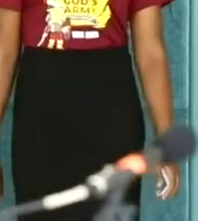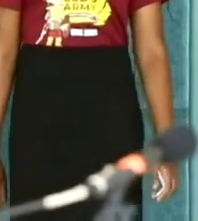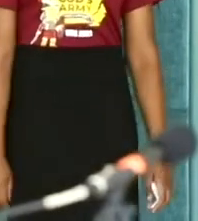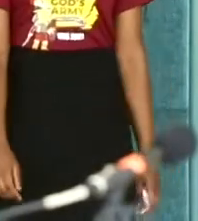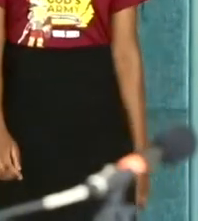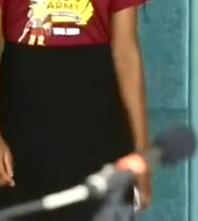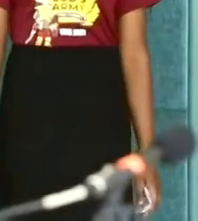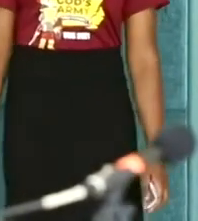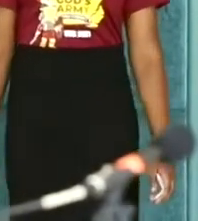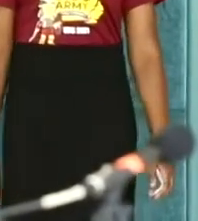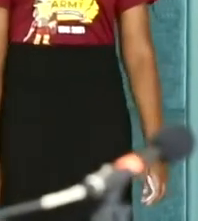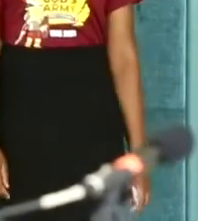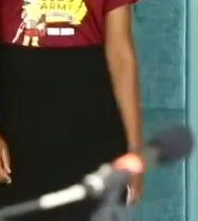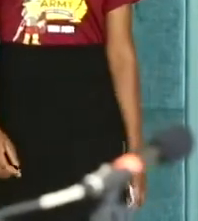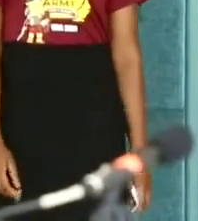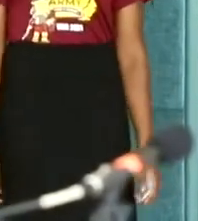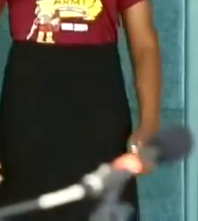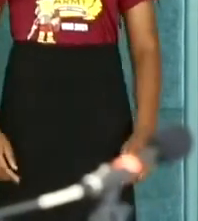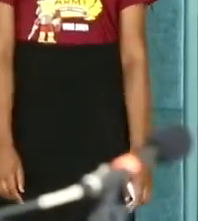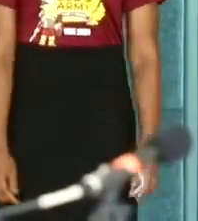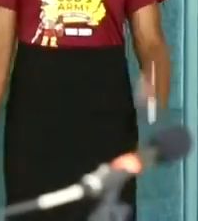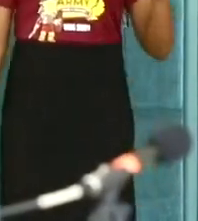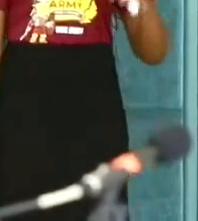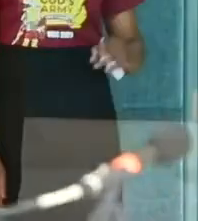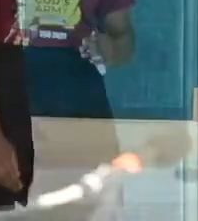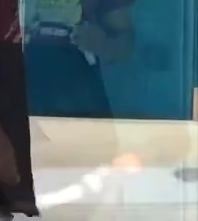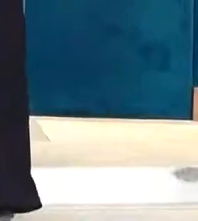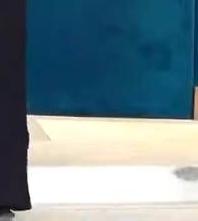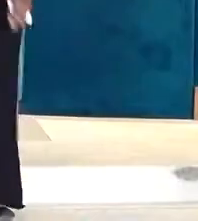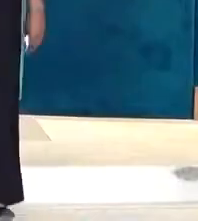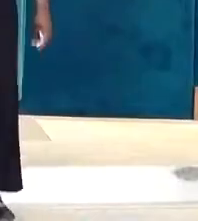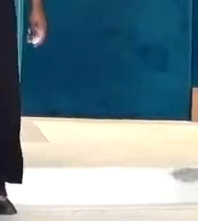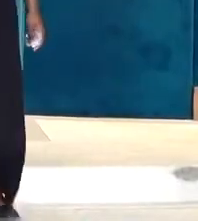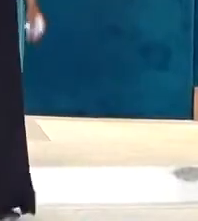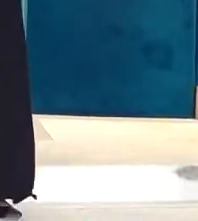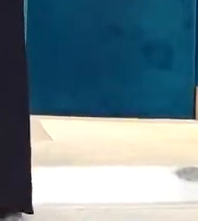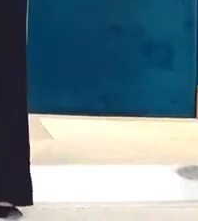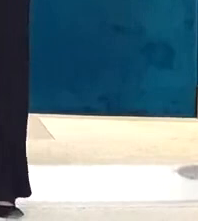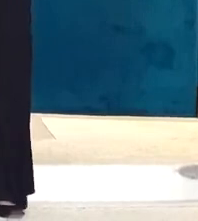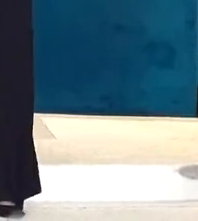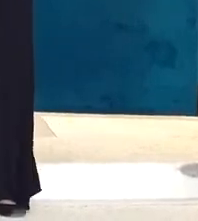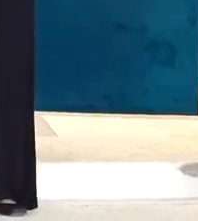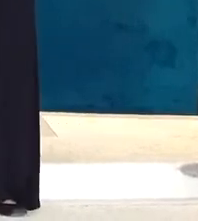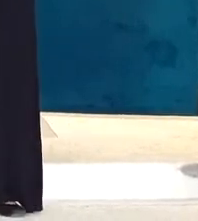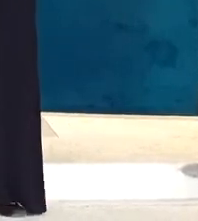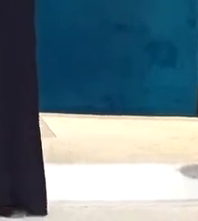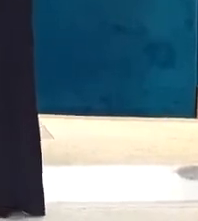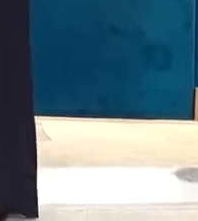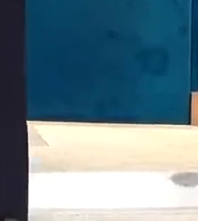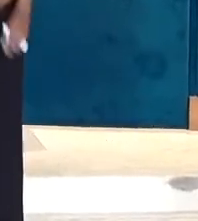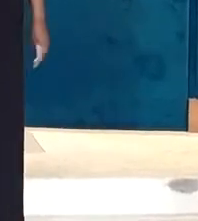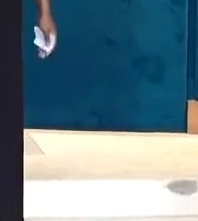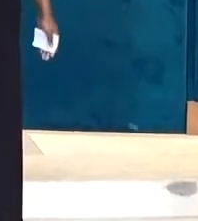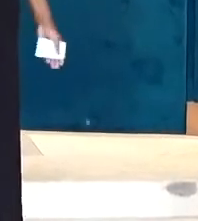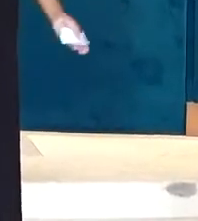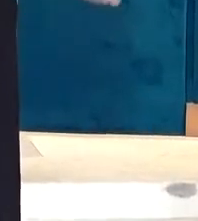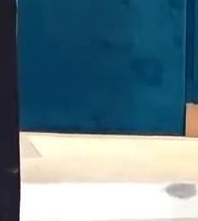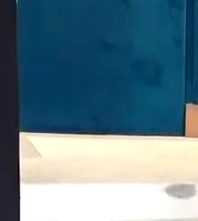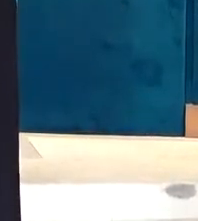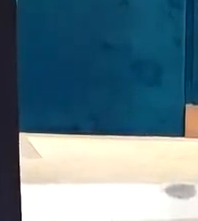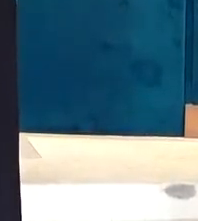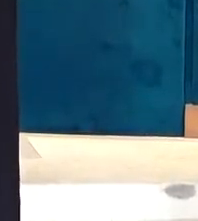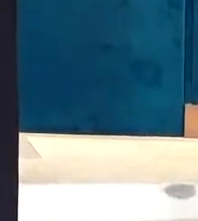stand up for Jesus. Ye soldiers of the cross,